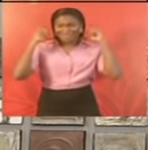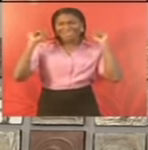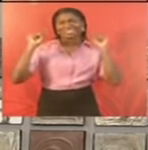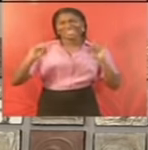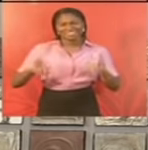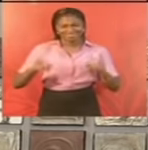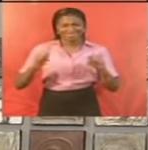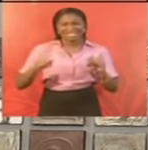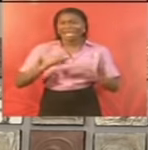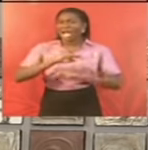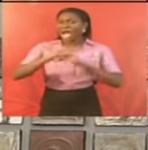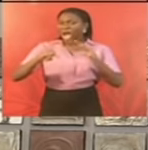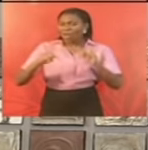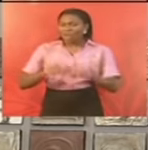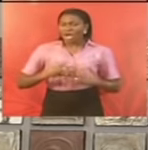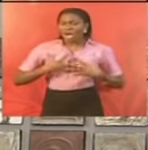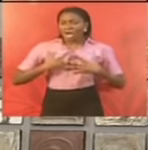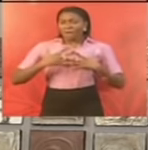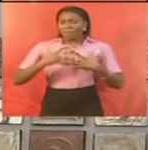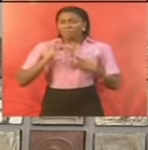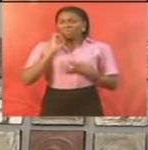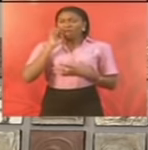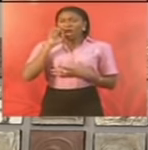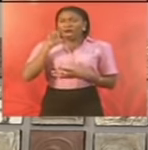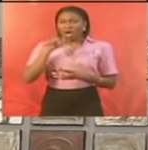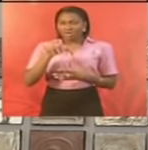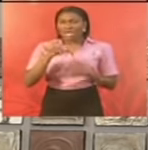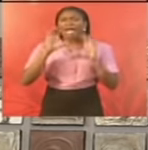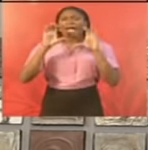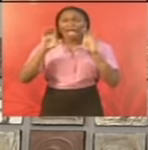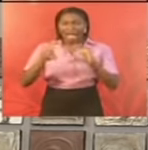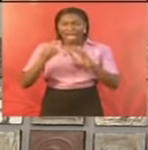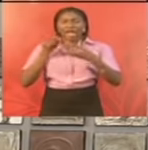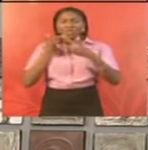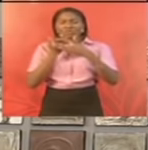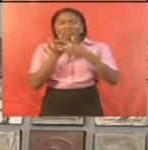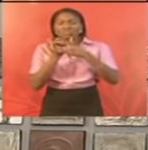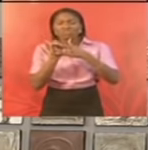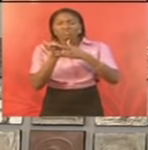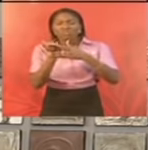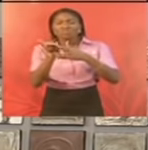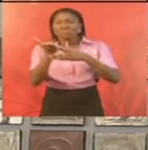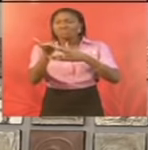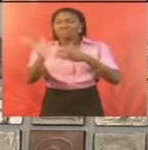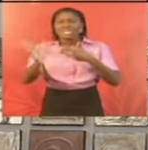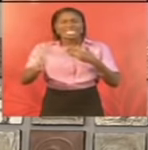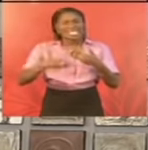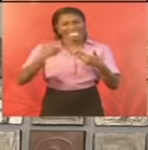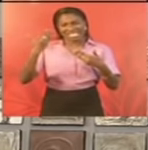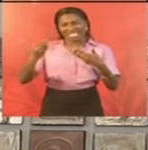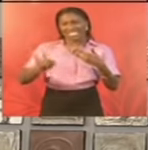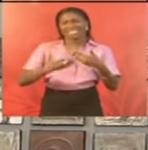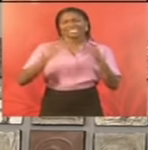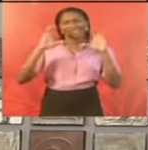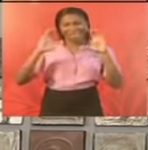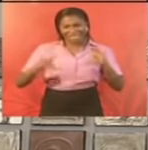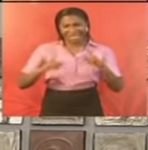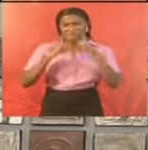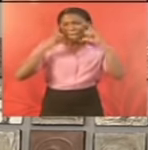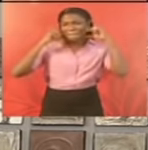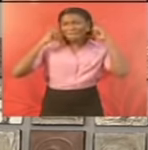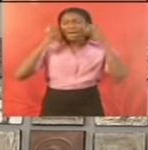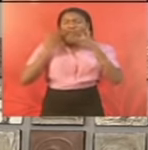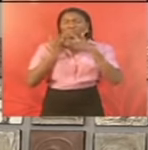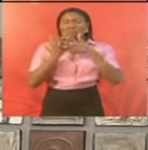carbon dioxide, which is another tiny molecule that gets out of the mask with equal ease. We have seen several